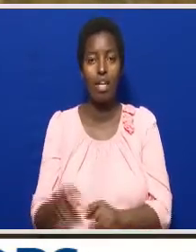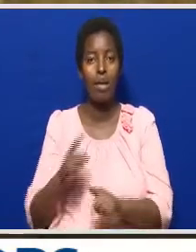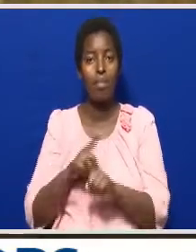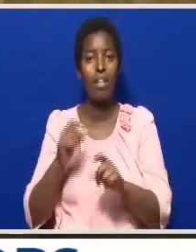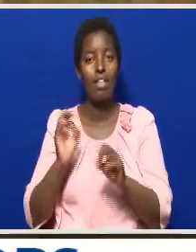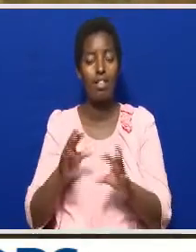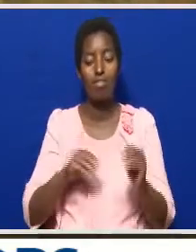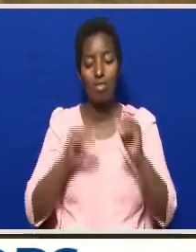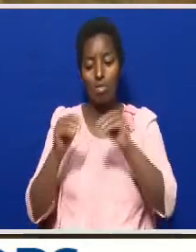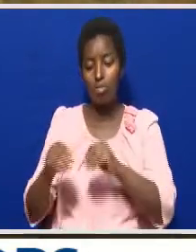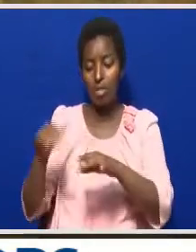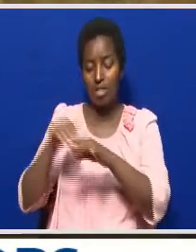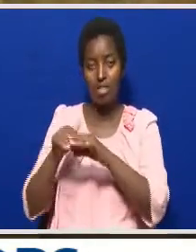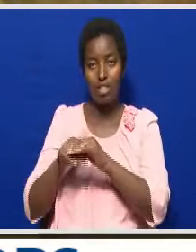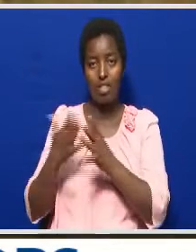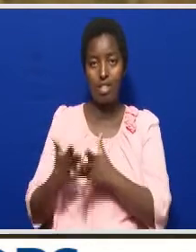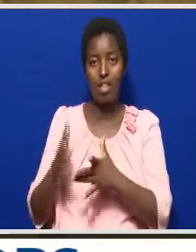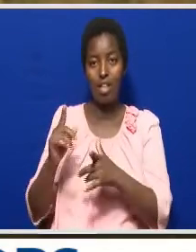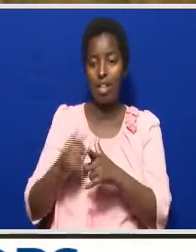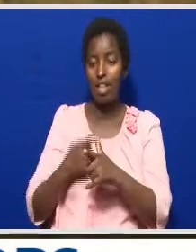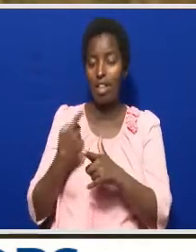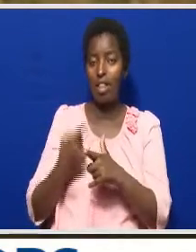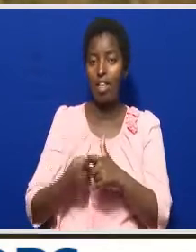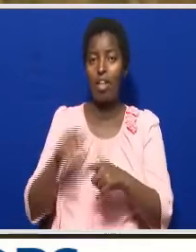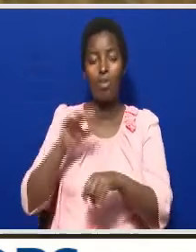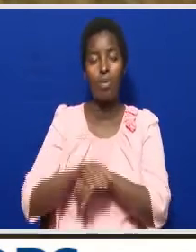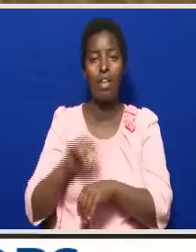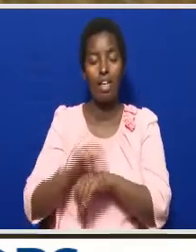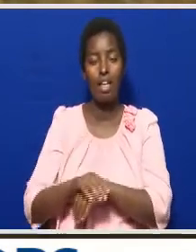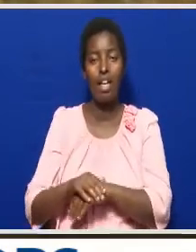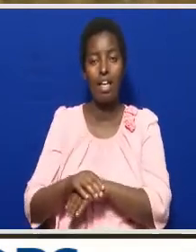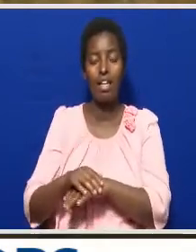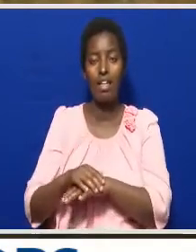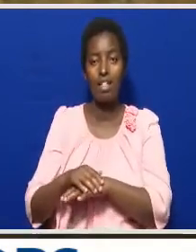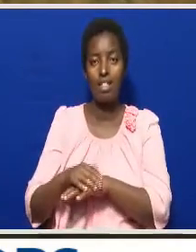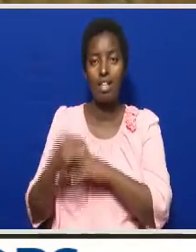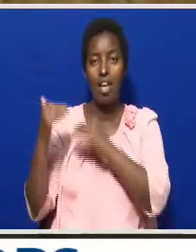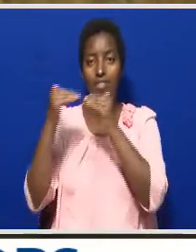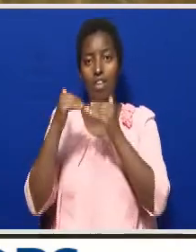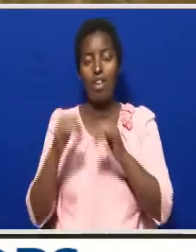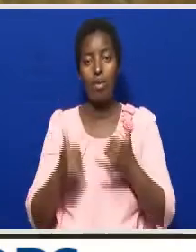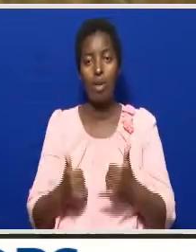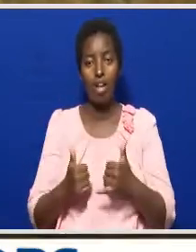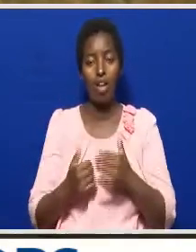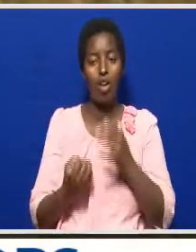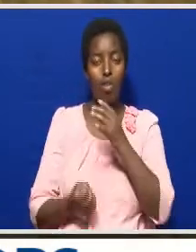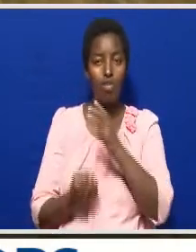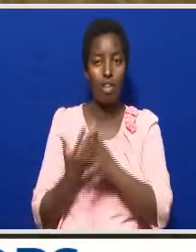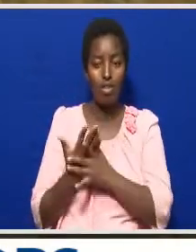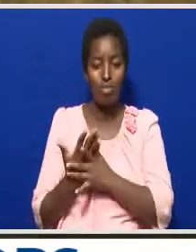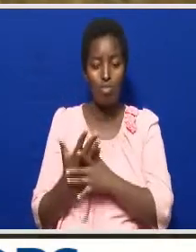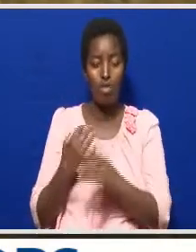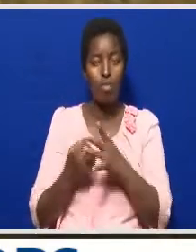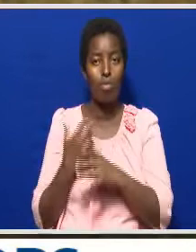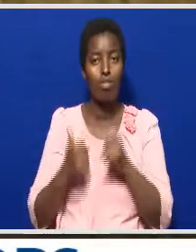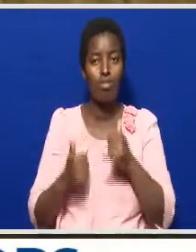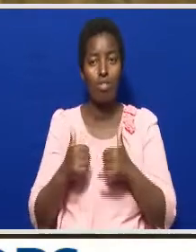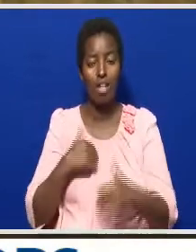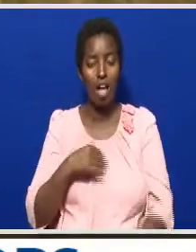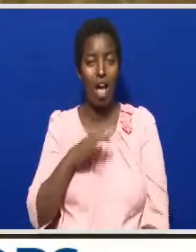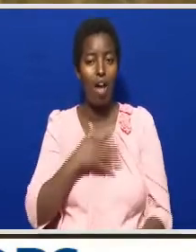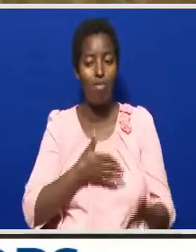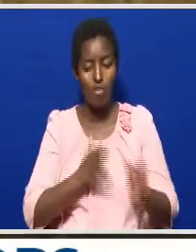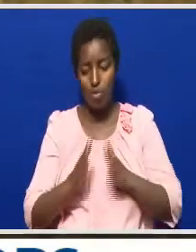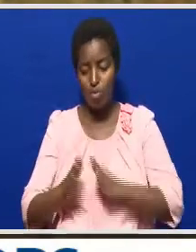if we put in this one, of course, we'll have the nutritive value of the crop. So I think this is a crop which has a lot of